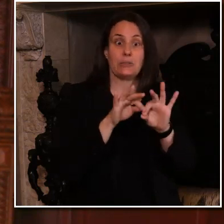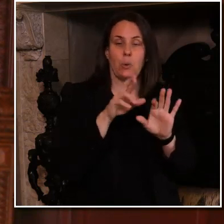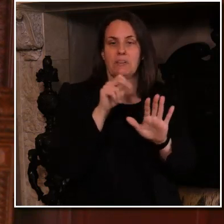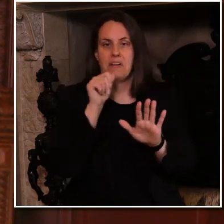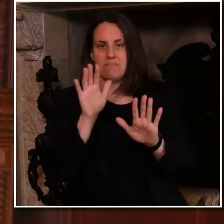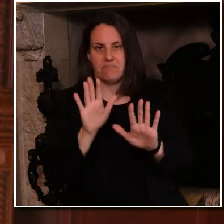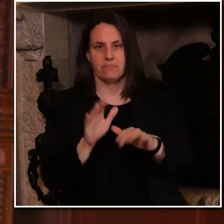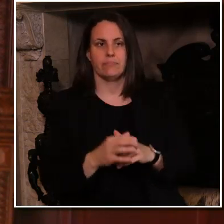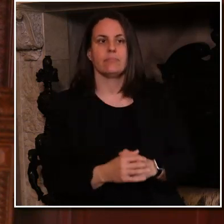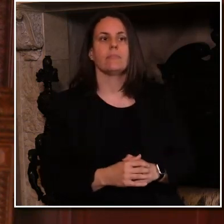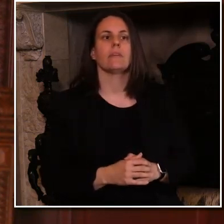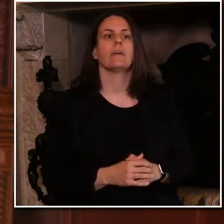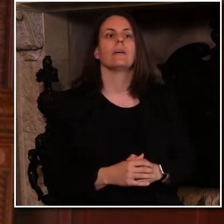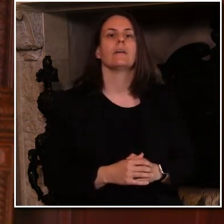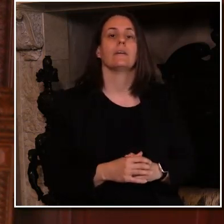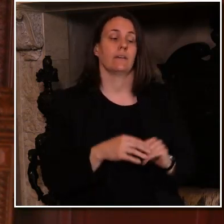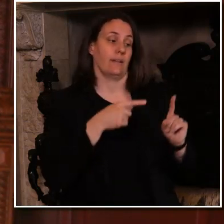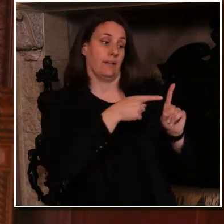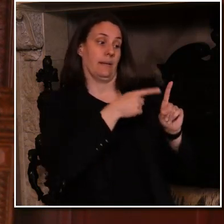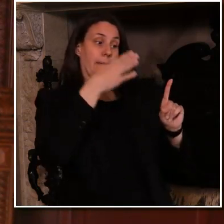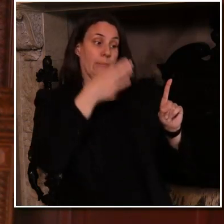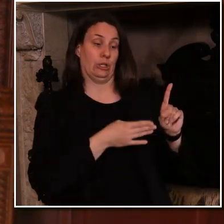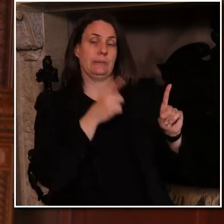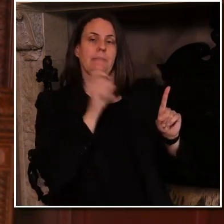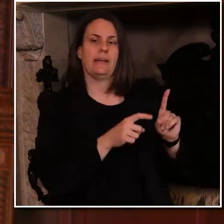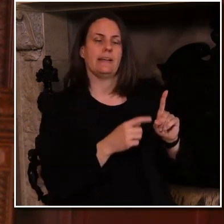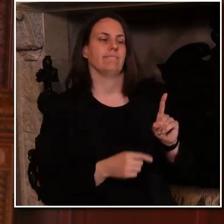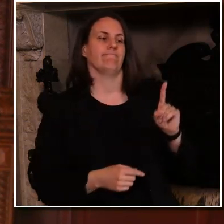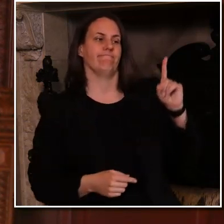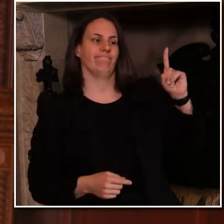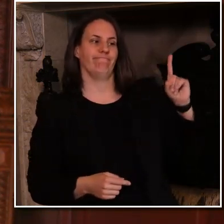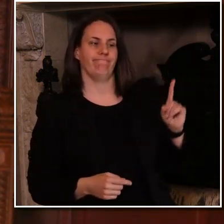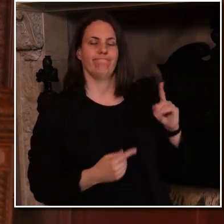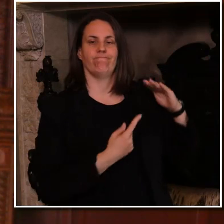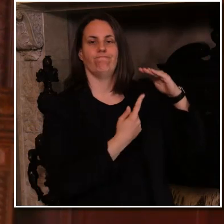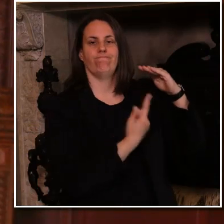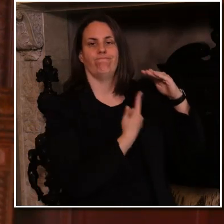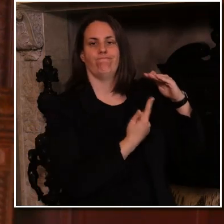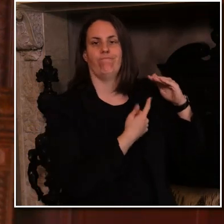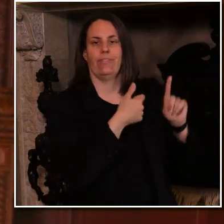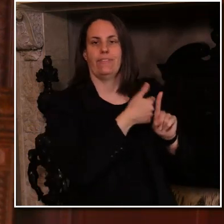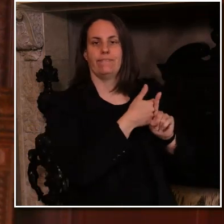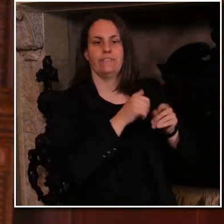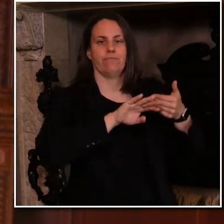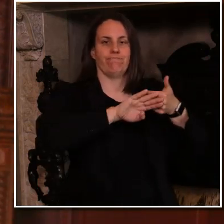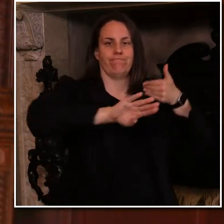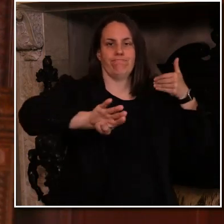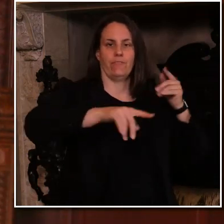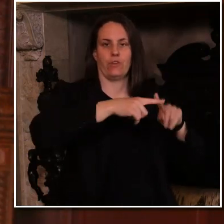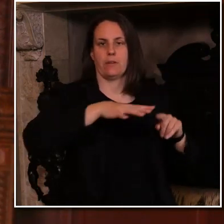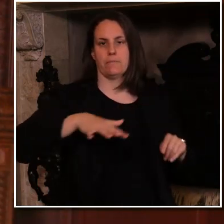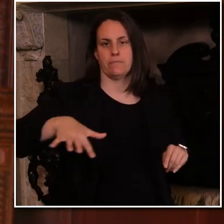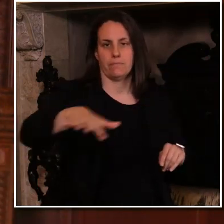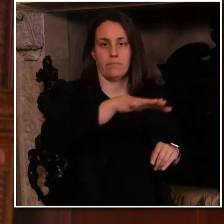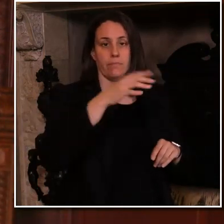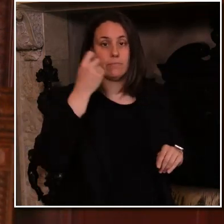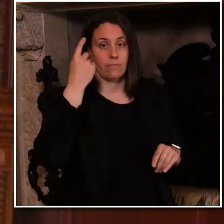during the time that they are infectious, which is usually at least a week or two. So